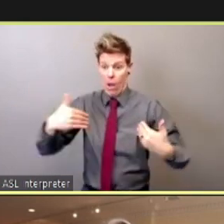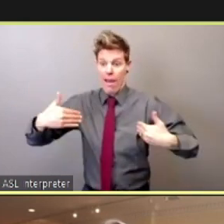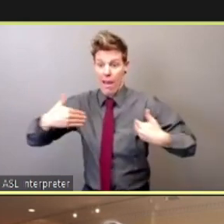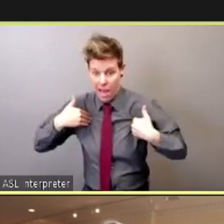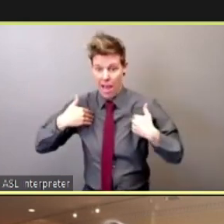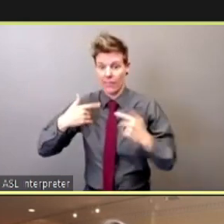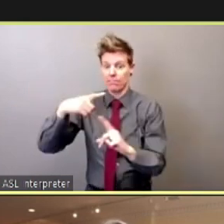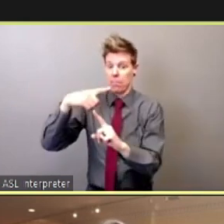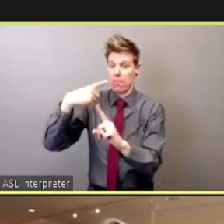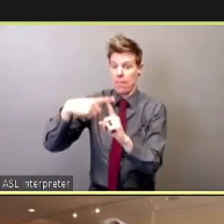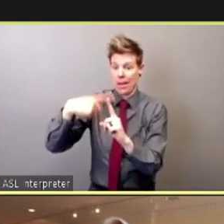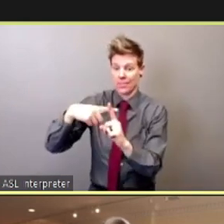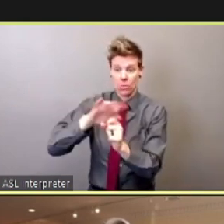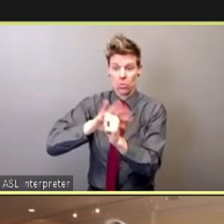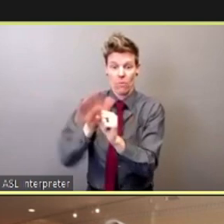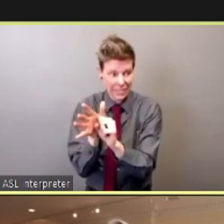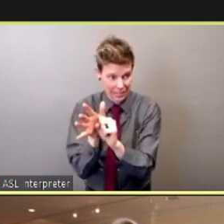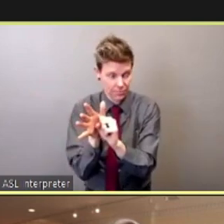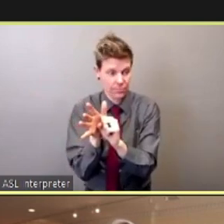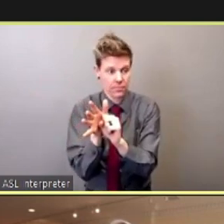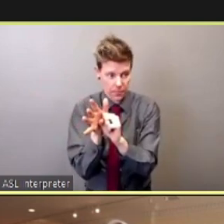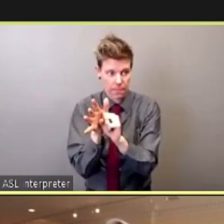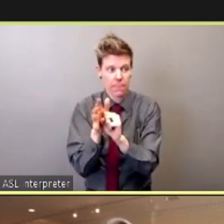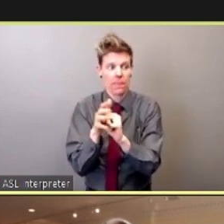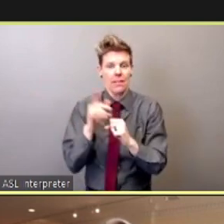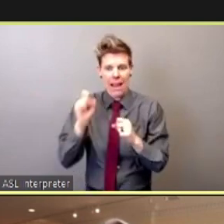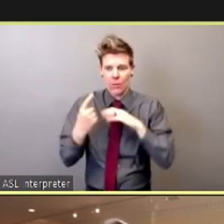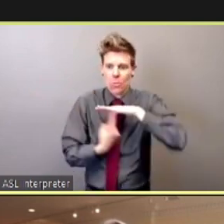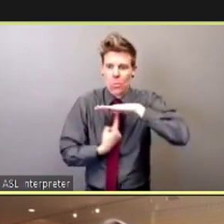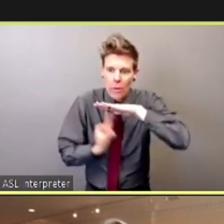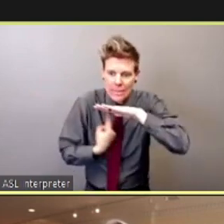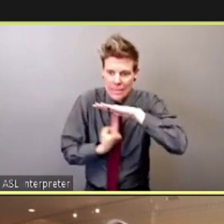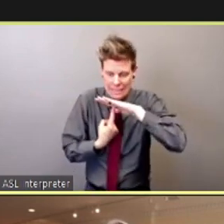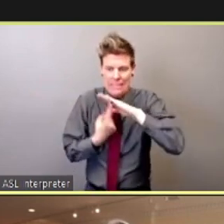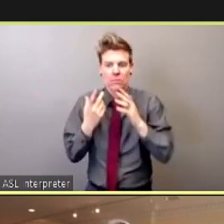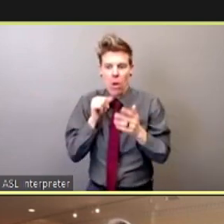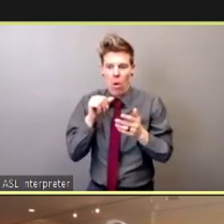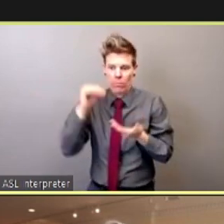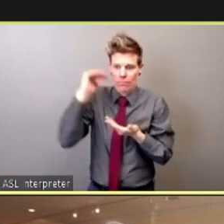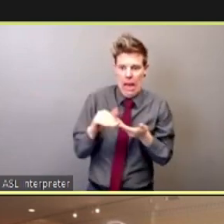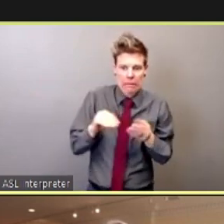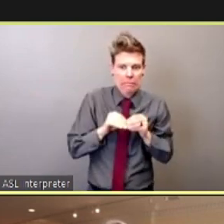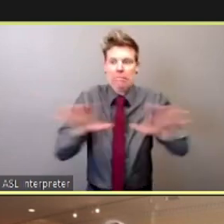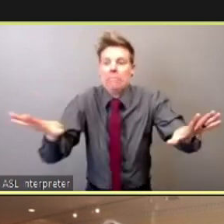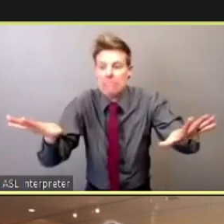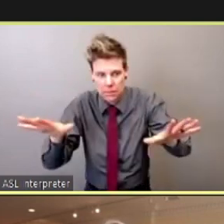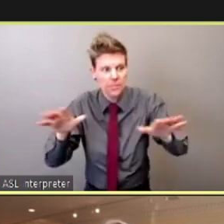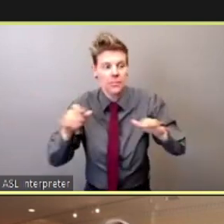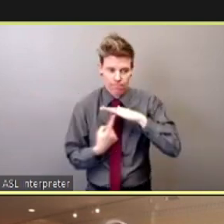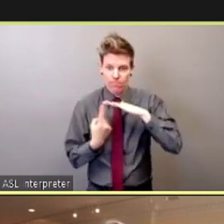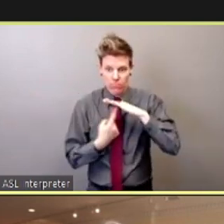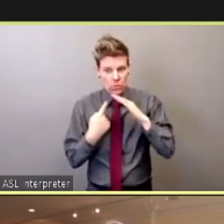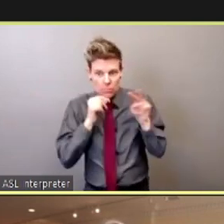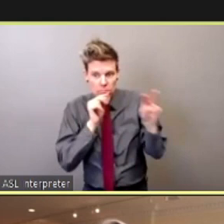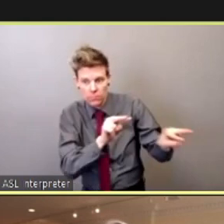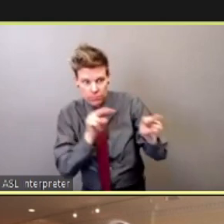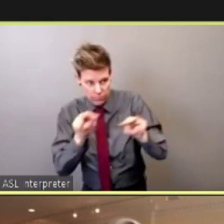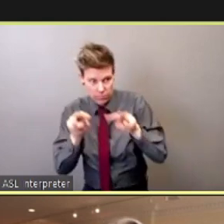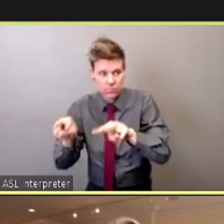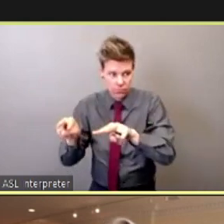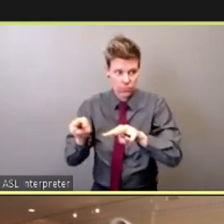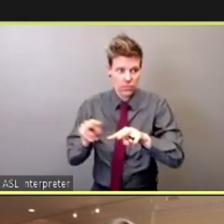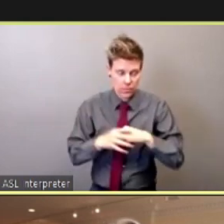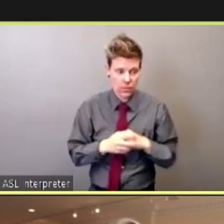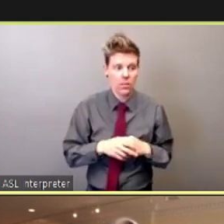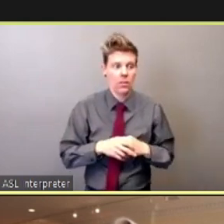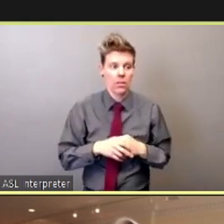preventing an outbreak. That's the whole key, staying ahead of this virus all of the time. Please get those Vault tests, take them, mail them